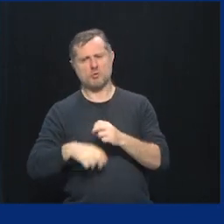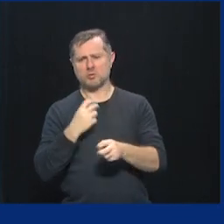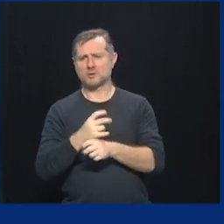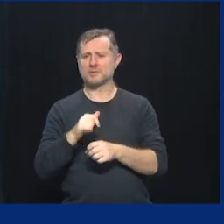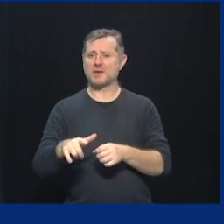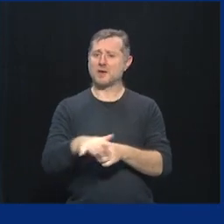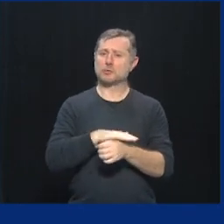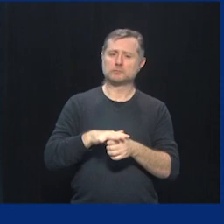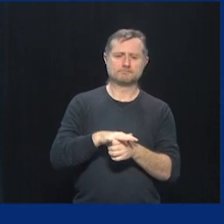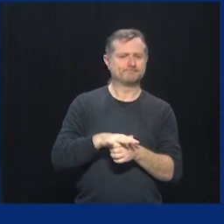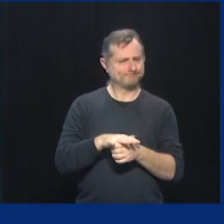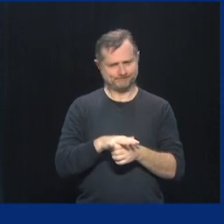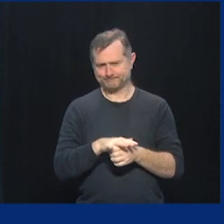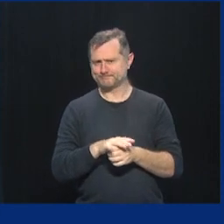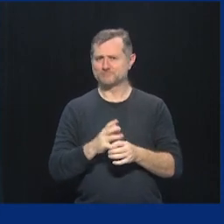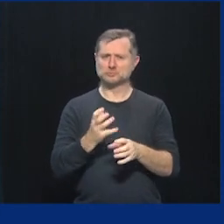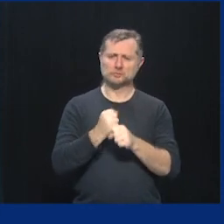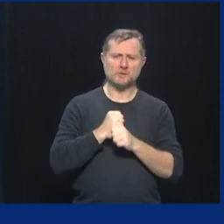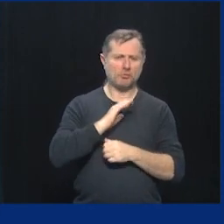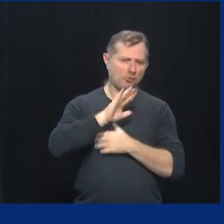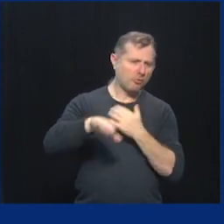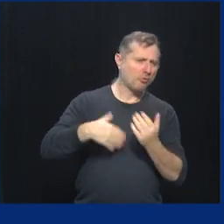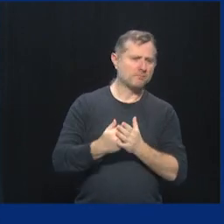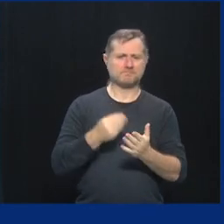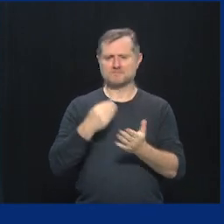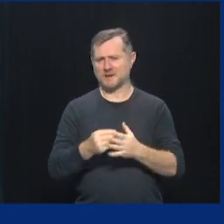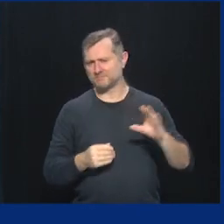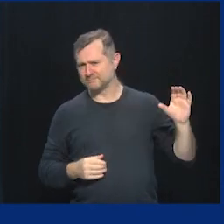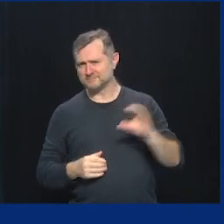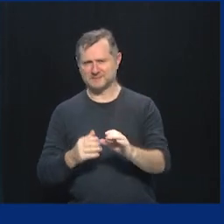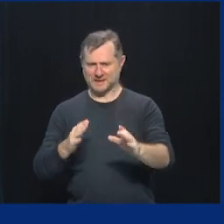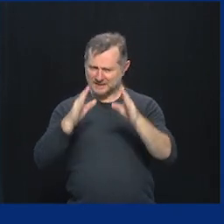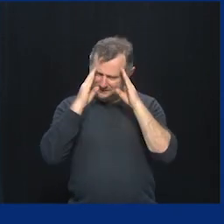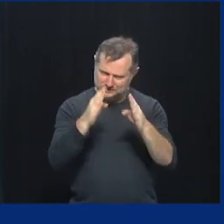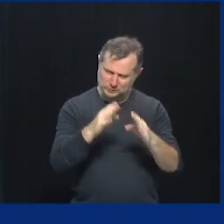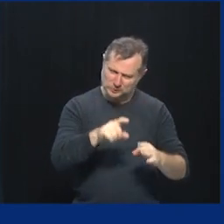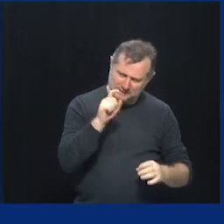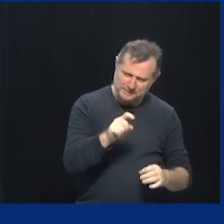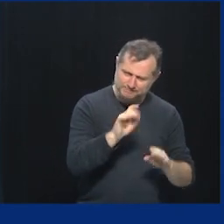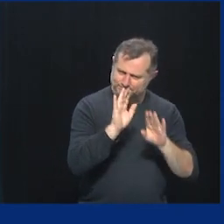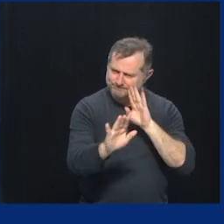the infrastructure dollars and the attention that it rightfully needs, Donovan Richards.